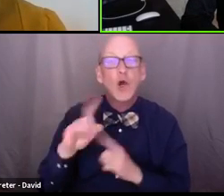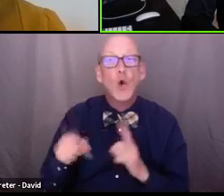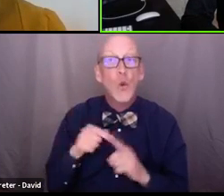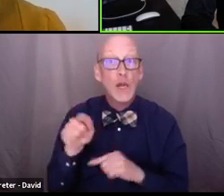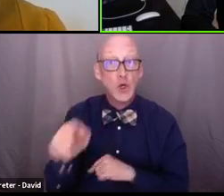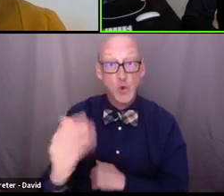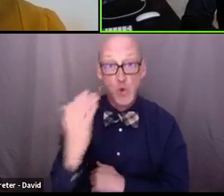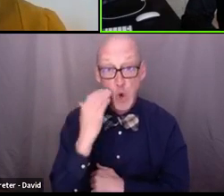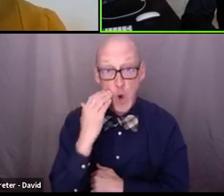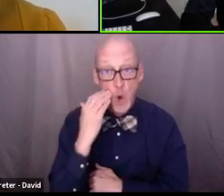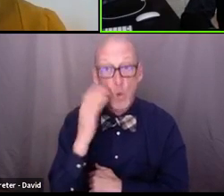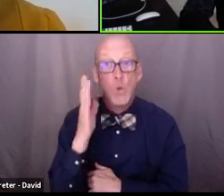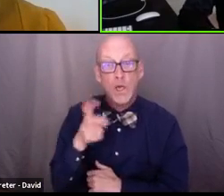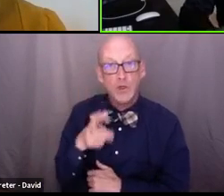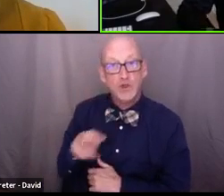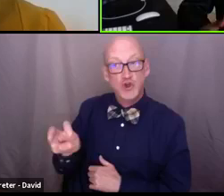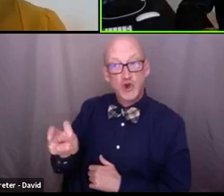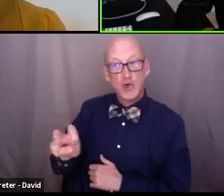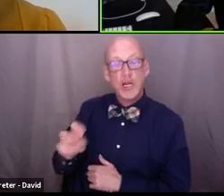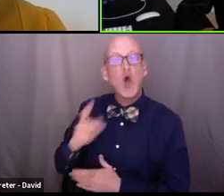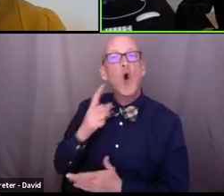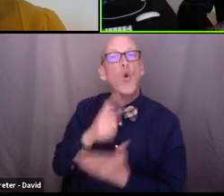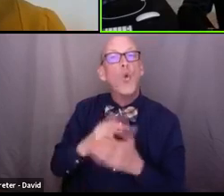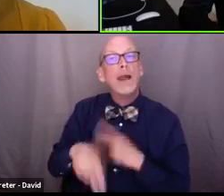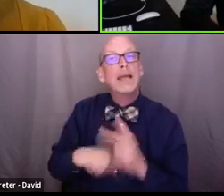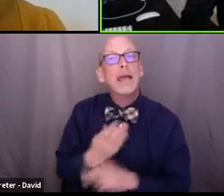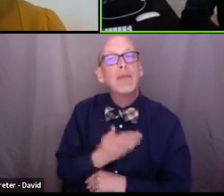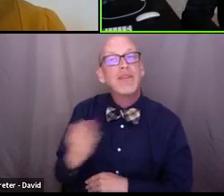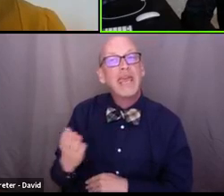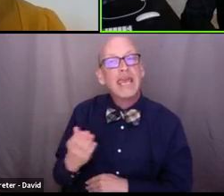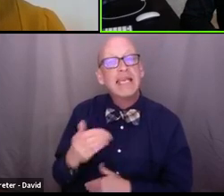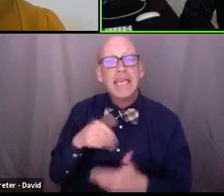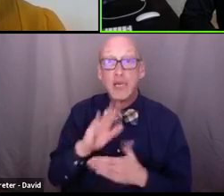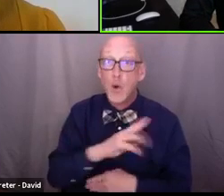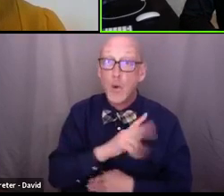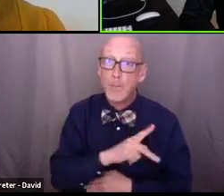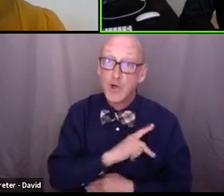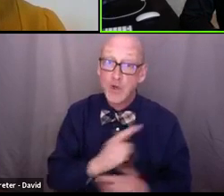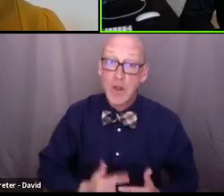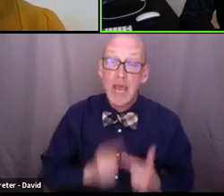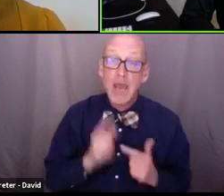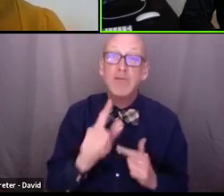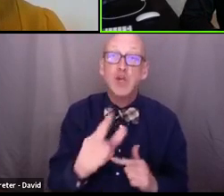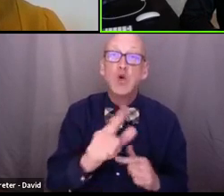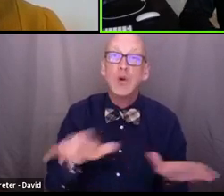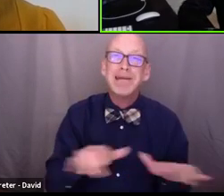to go on this journey, what types of things did you do in your personal life to set you up for success here in business?